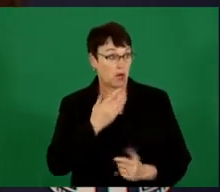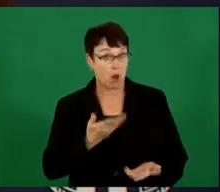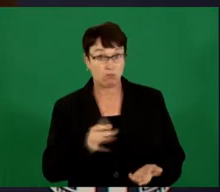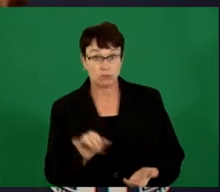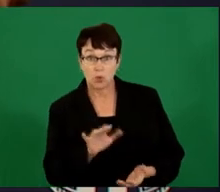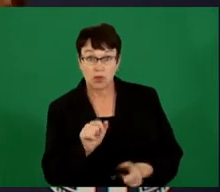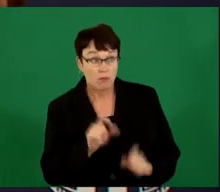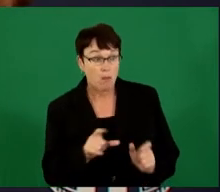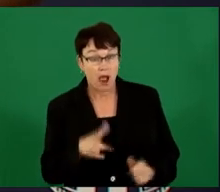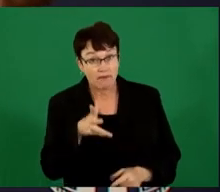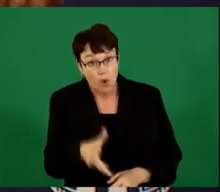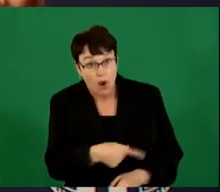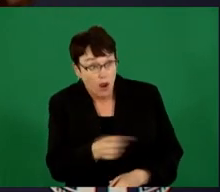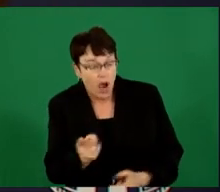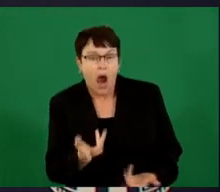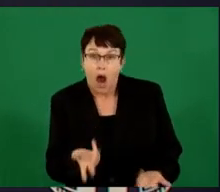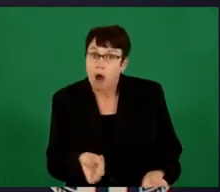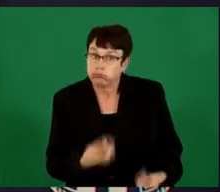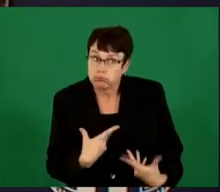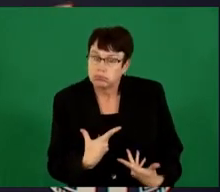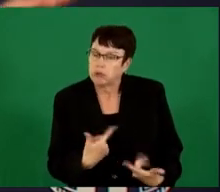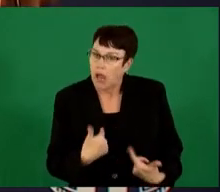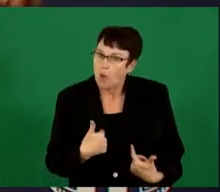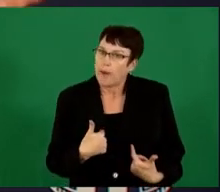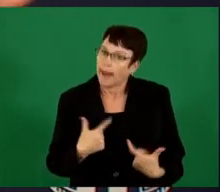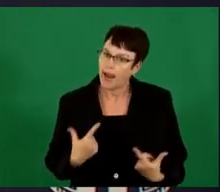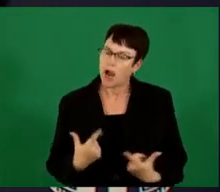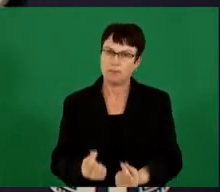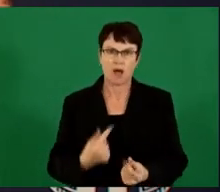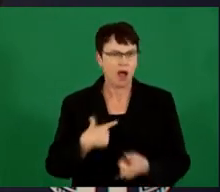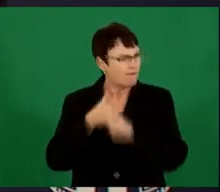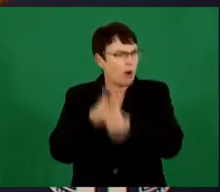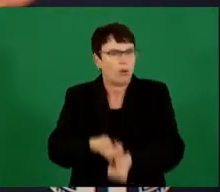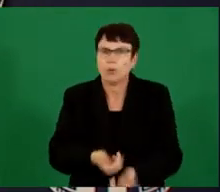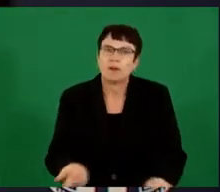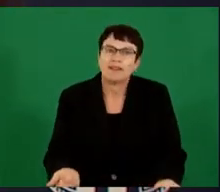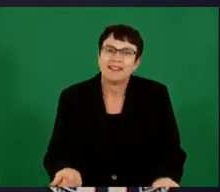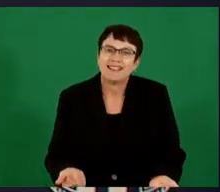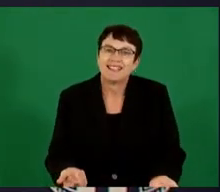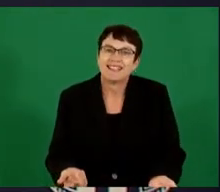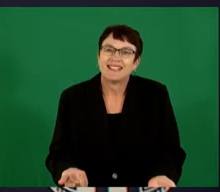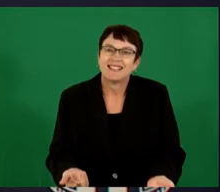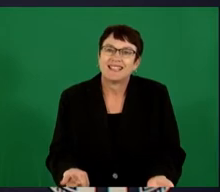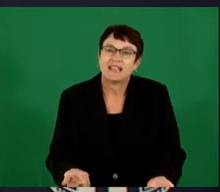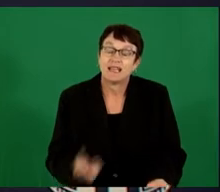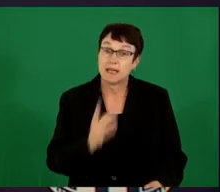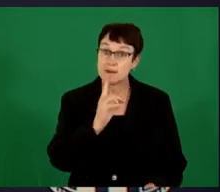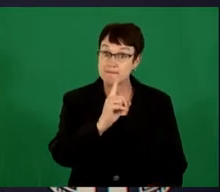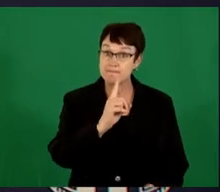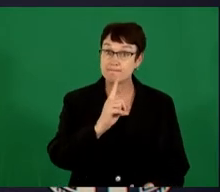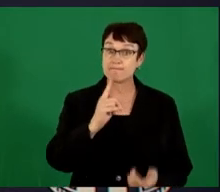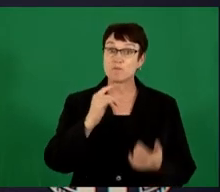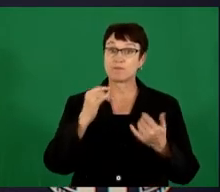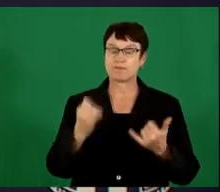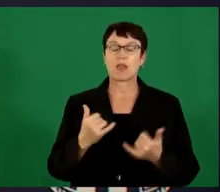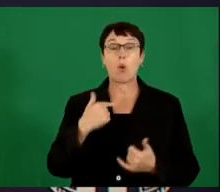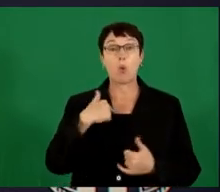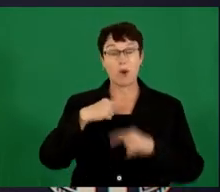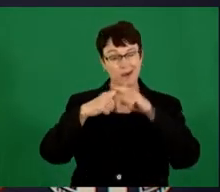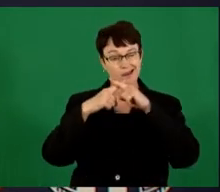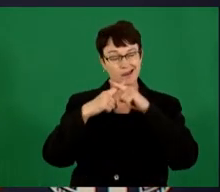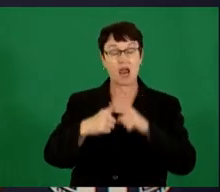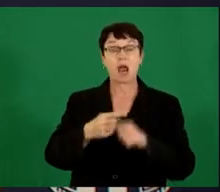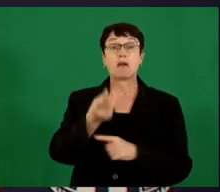this country would have decided, and we would just follow. The fact that we decided to target price stability was